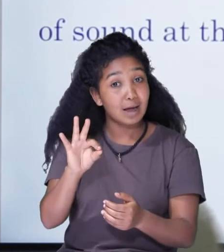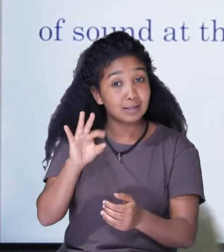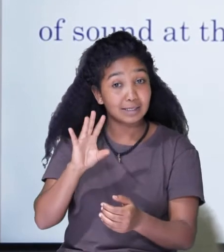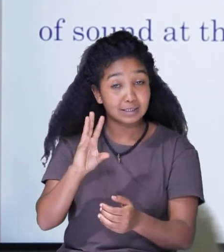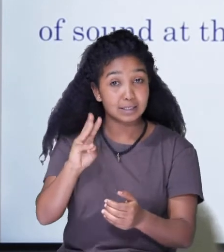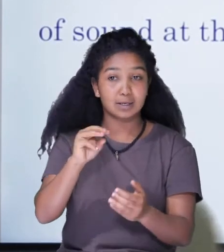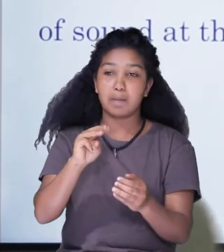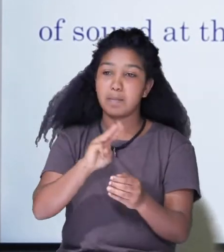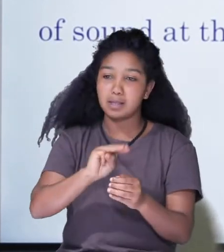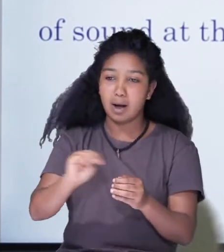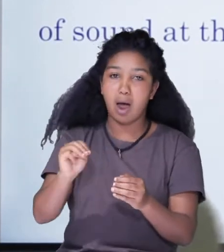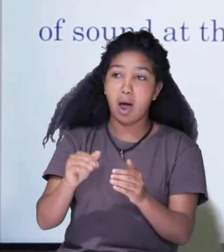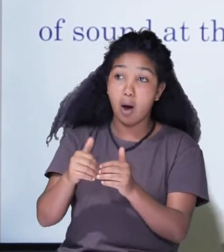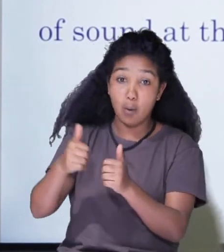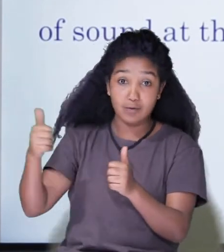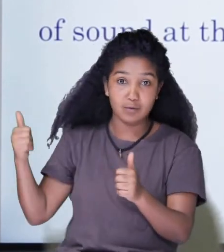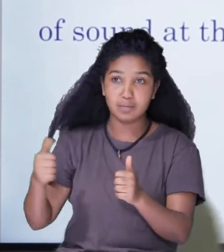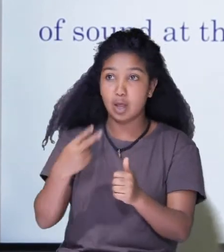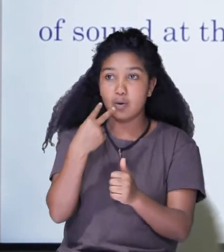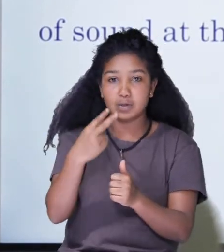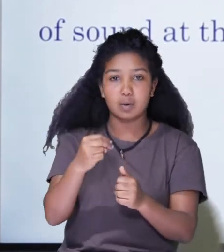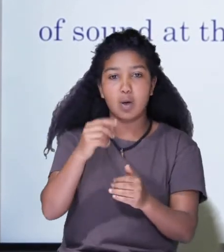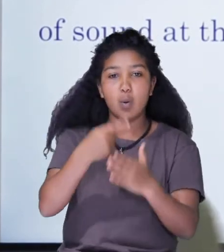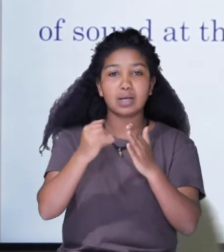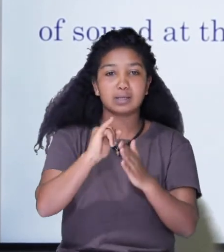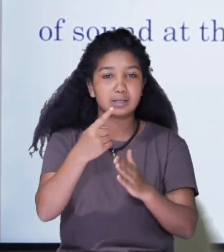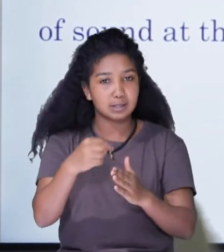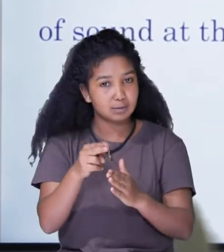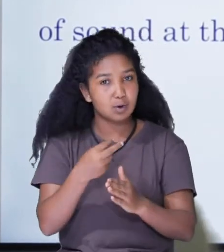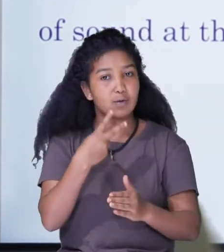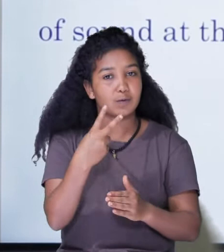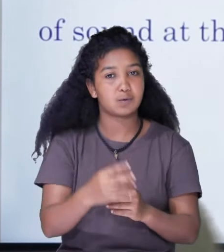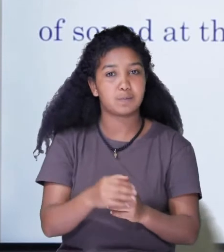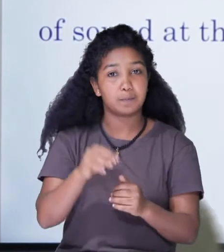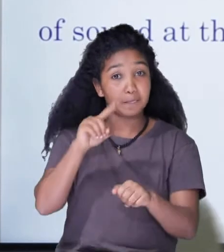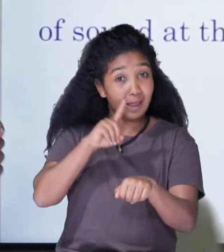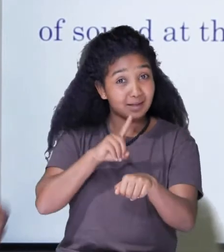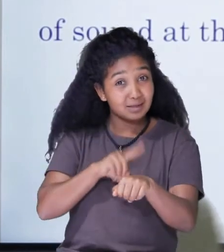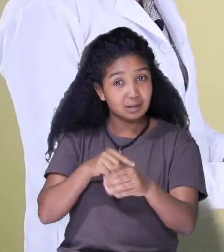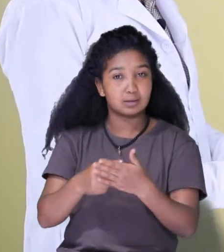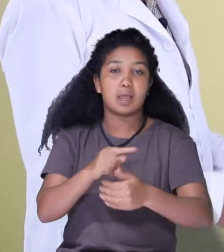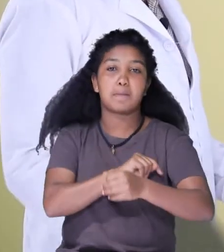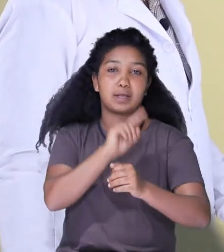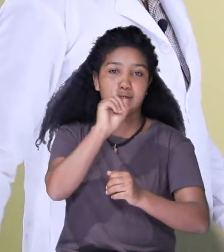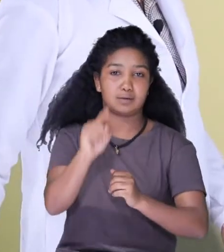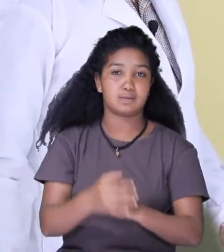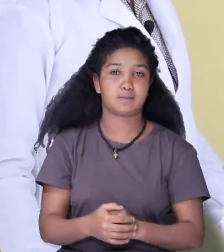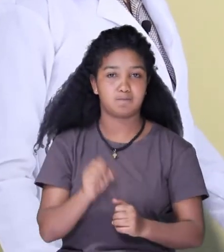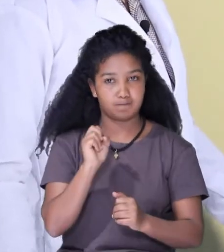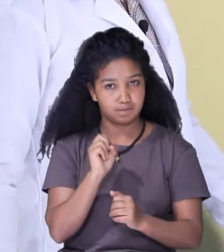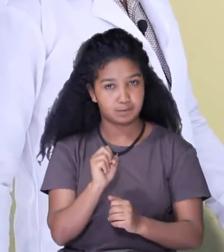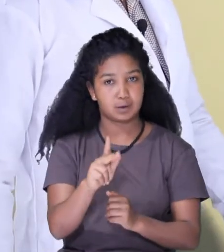1,396 meters away from the observer, what is the speed of sound at that temperature?